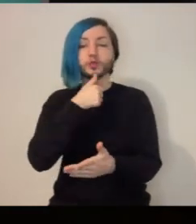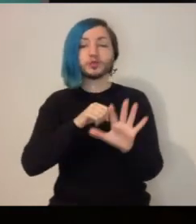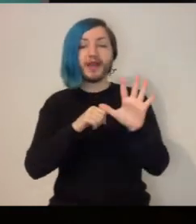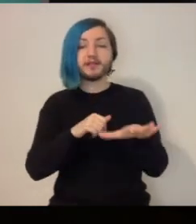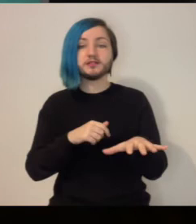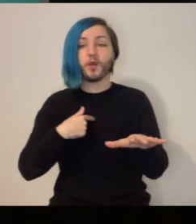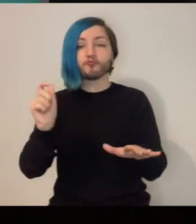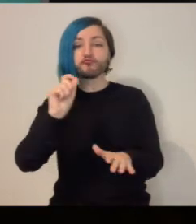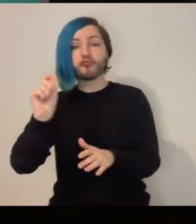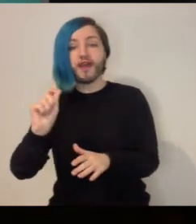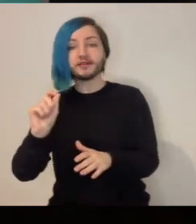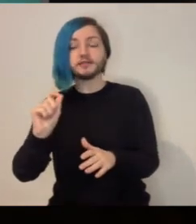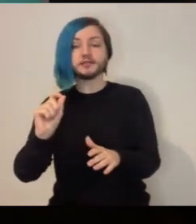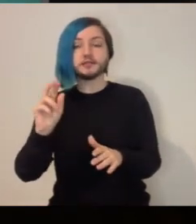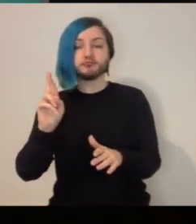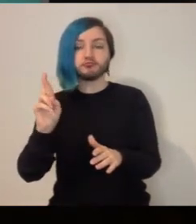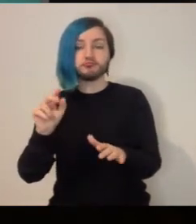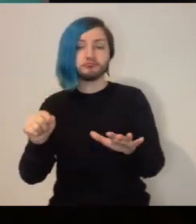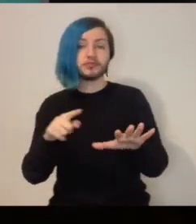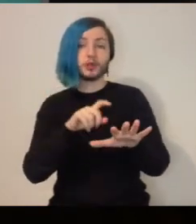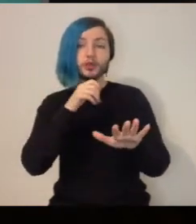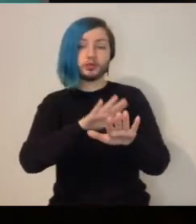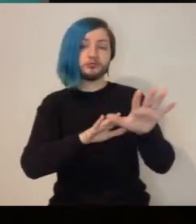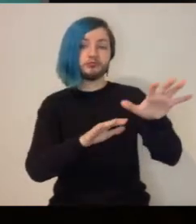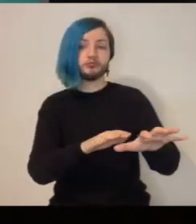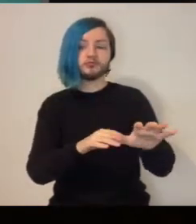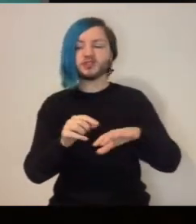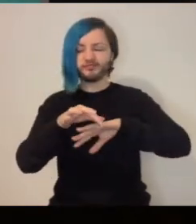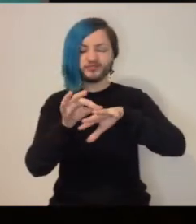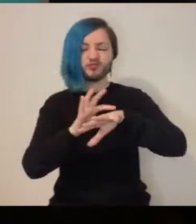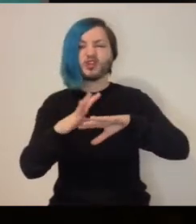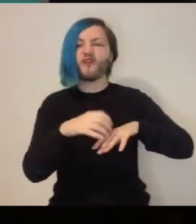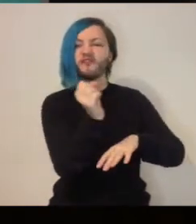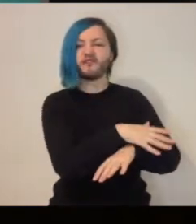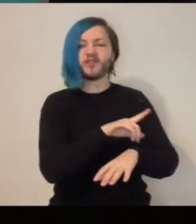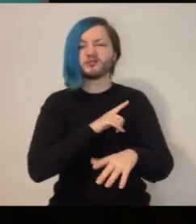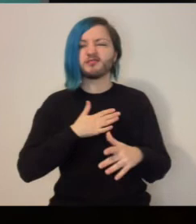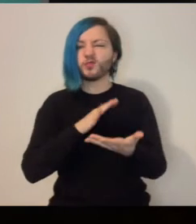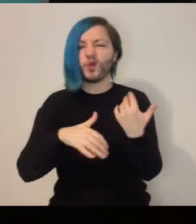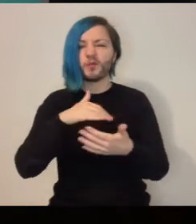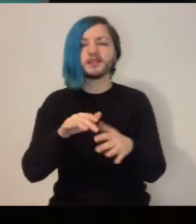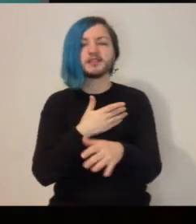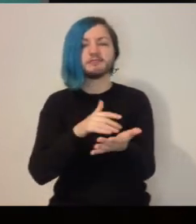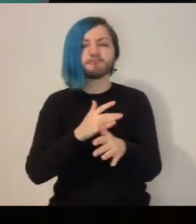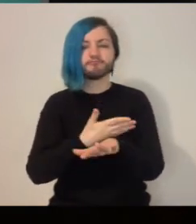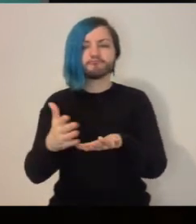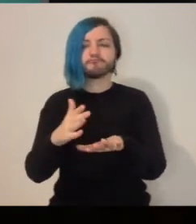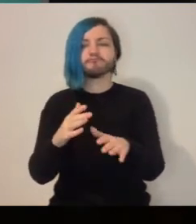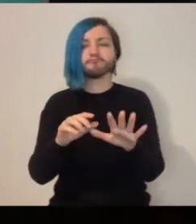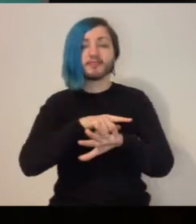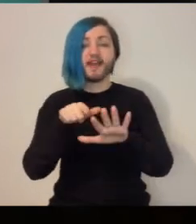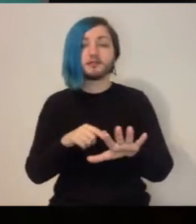I'm right-handed, so I'm going to draw my left hand. I'm going to take off my jewellery, because that just complicates the image. So you just want a nice naked